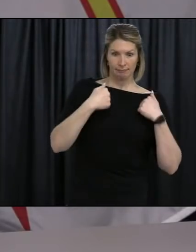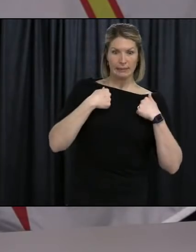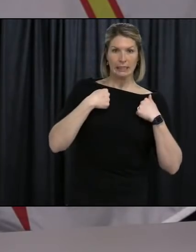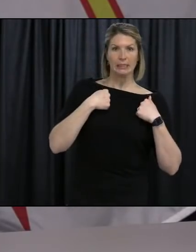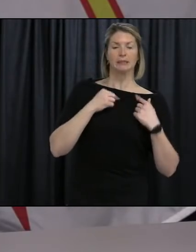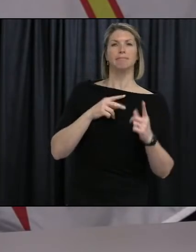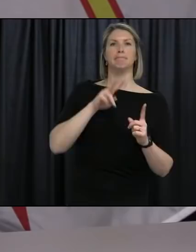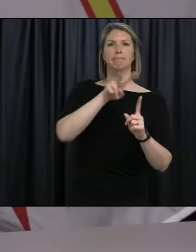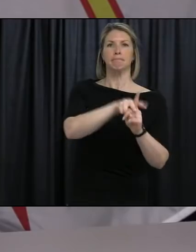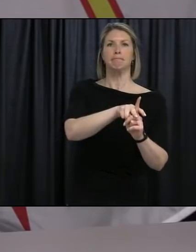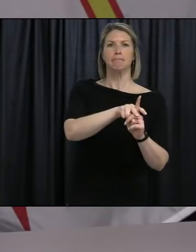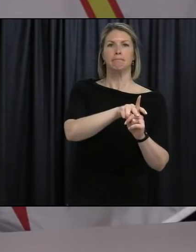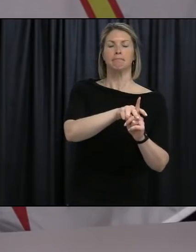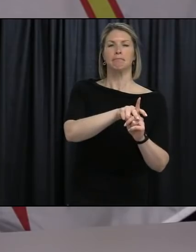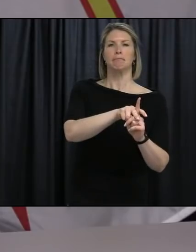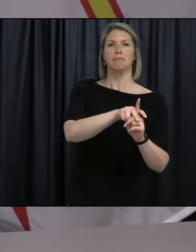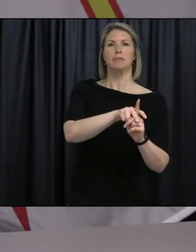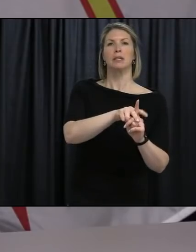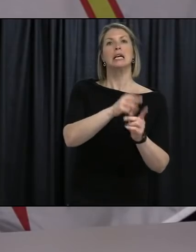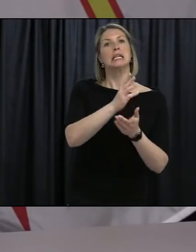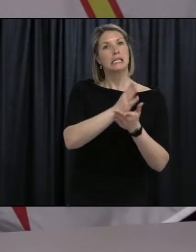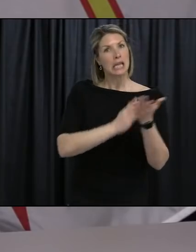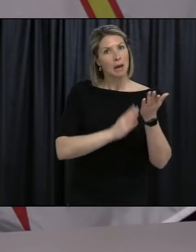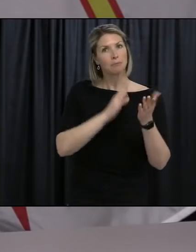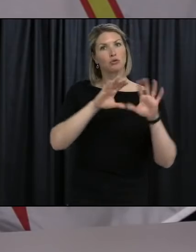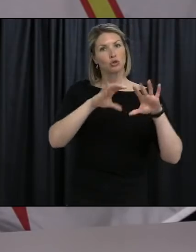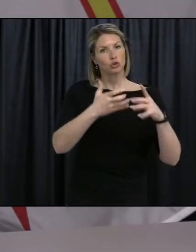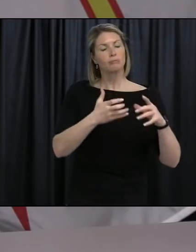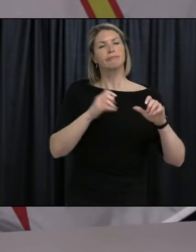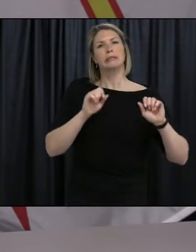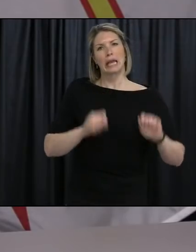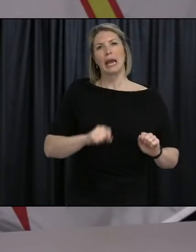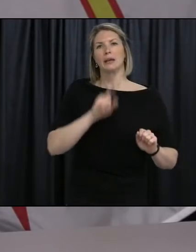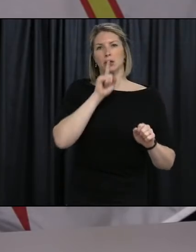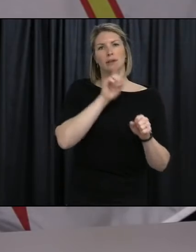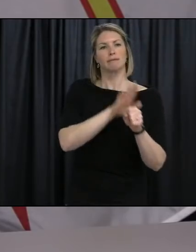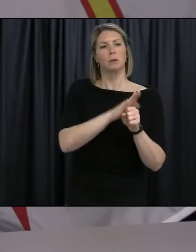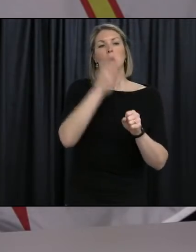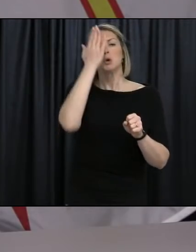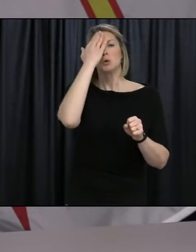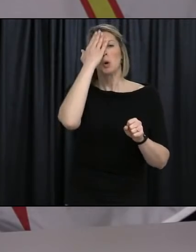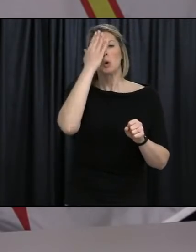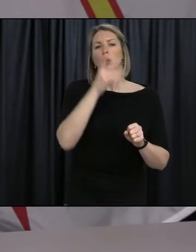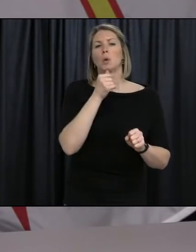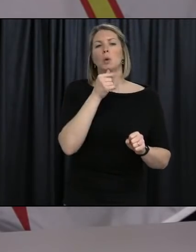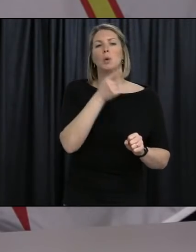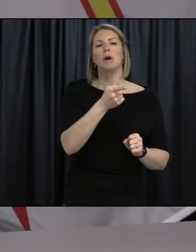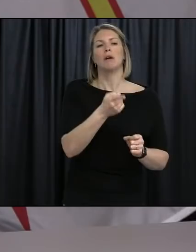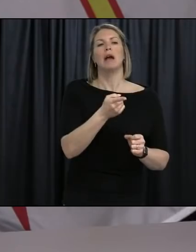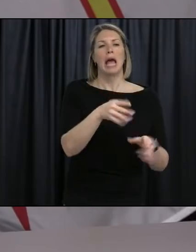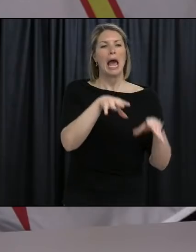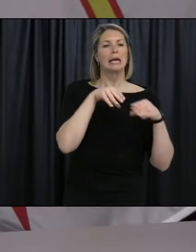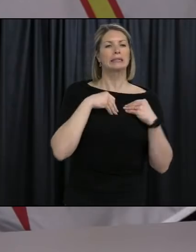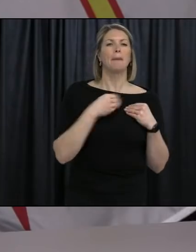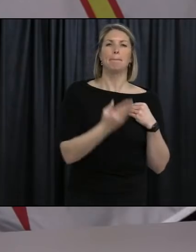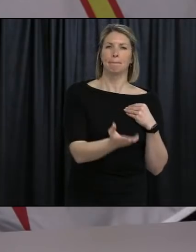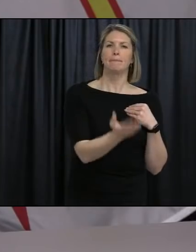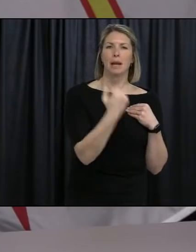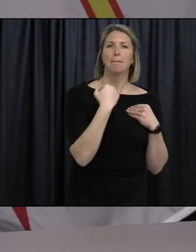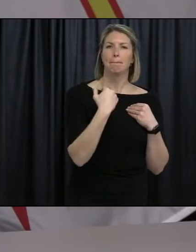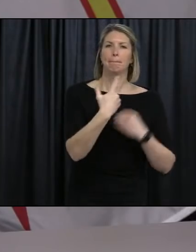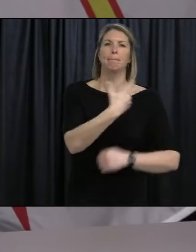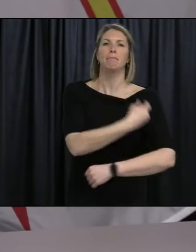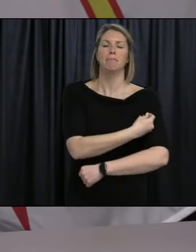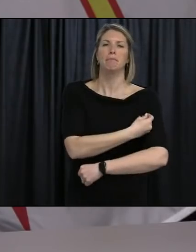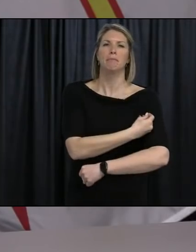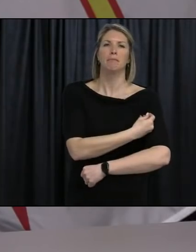certain groups, we do have the ability to confirm looking at travel entry and things for